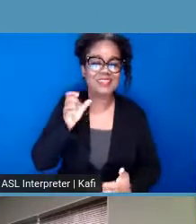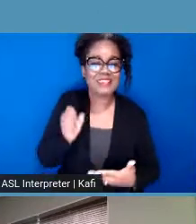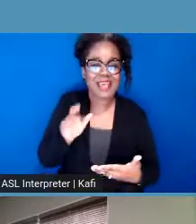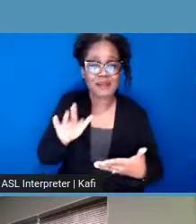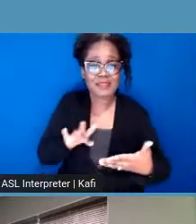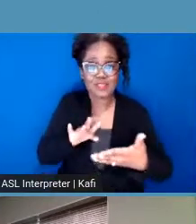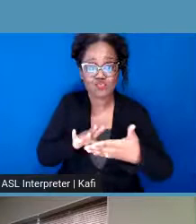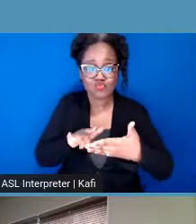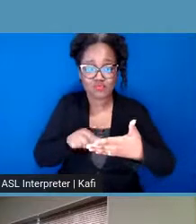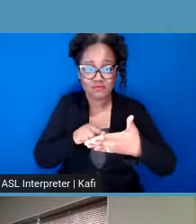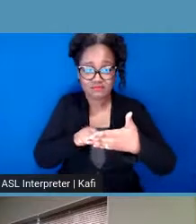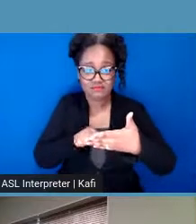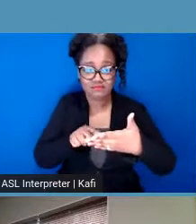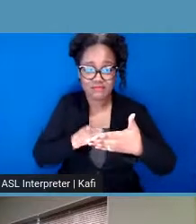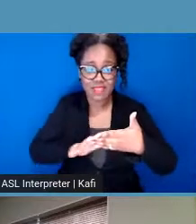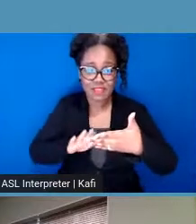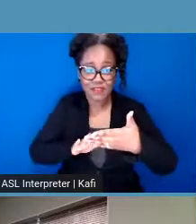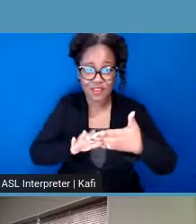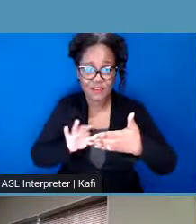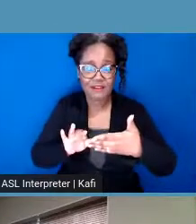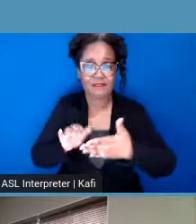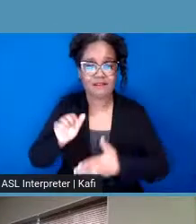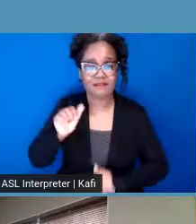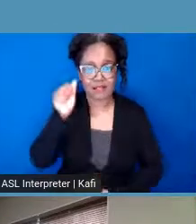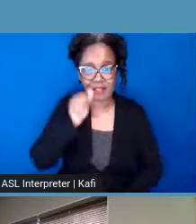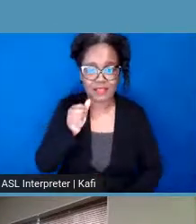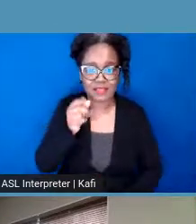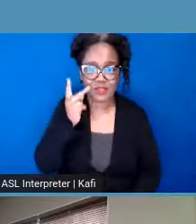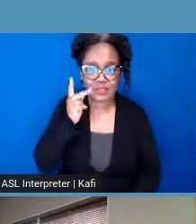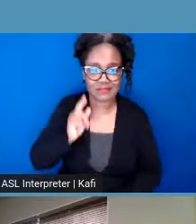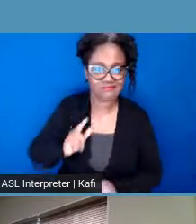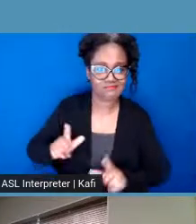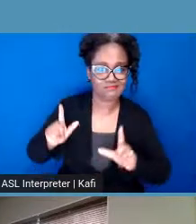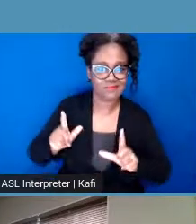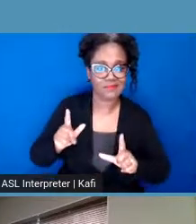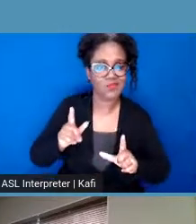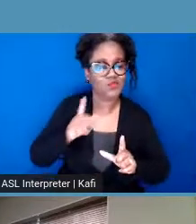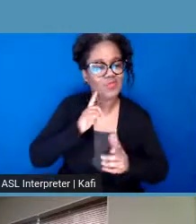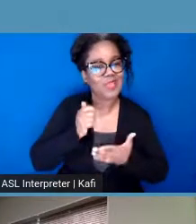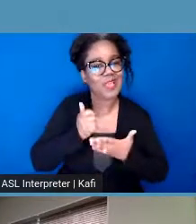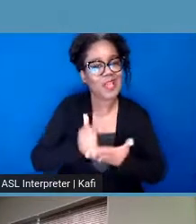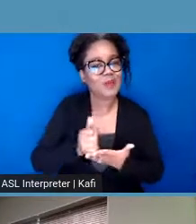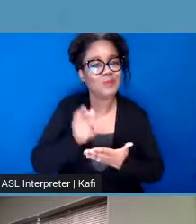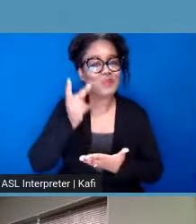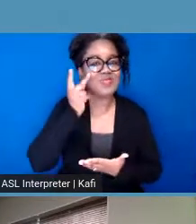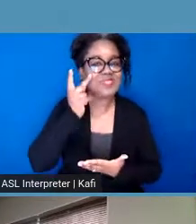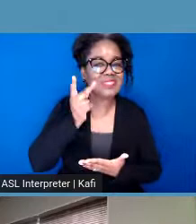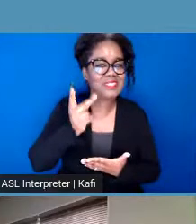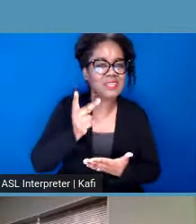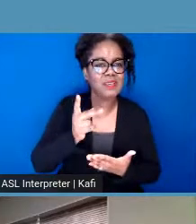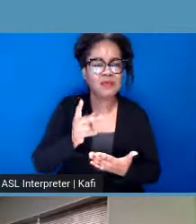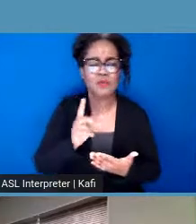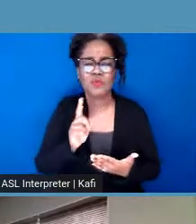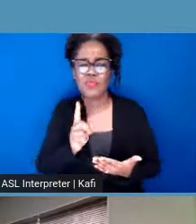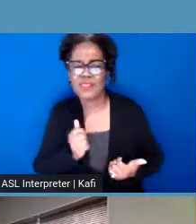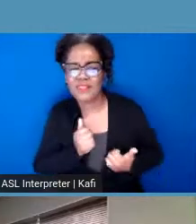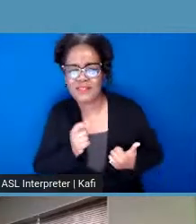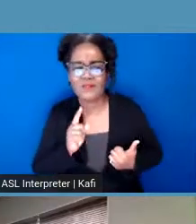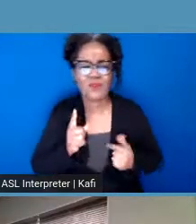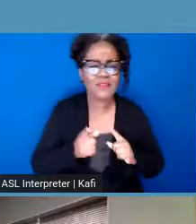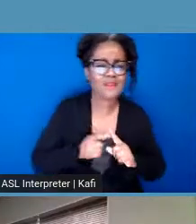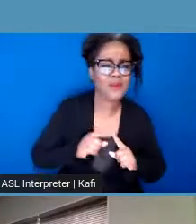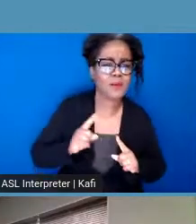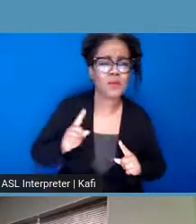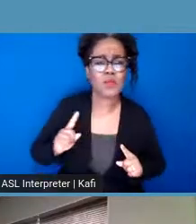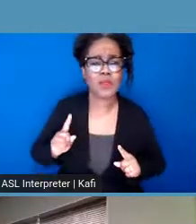is a gigantic state, and so it's helpful to kind of orient yourself geographically, I think, when you're talking about things. So I still have